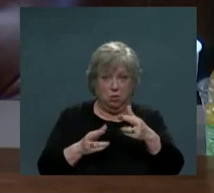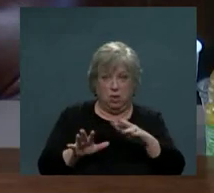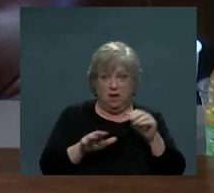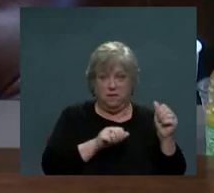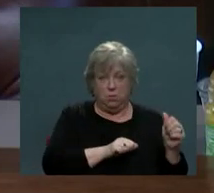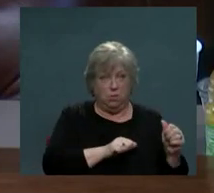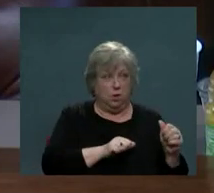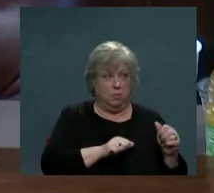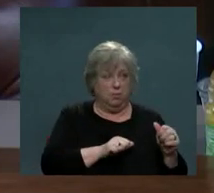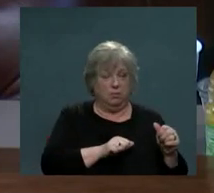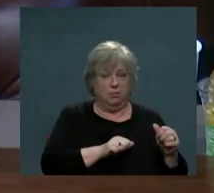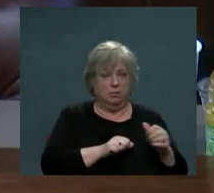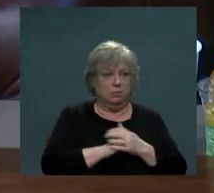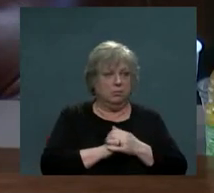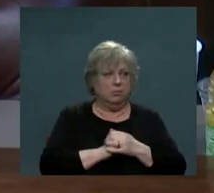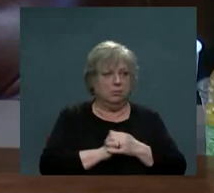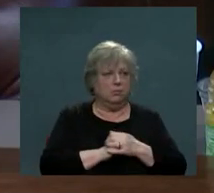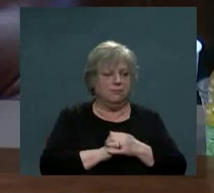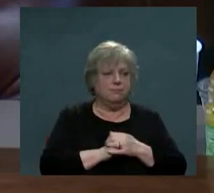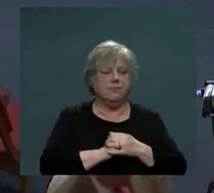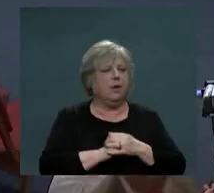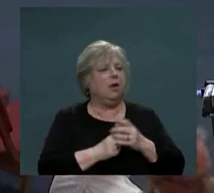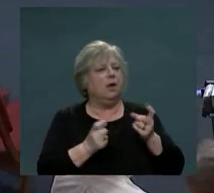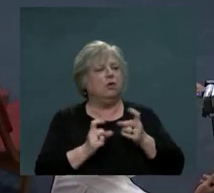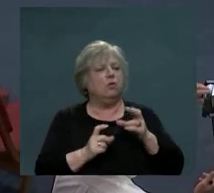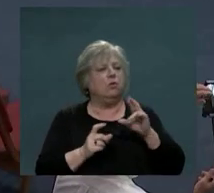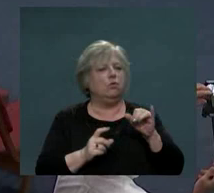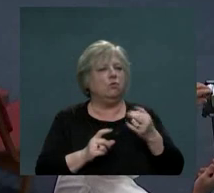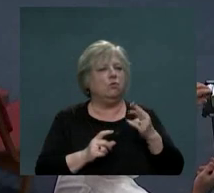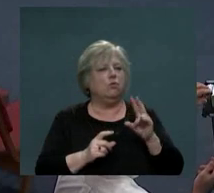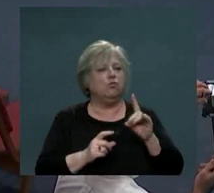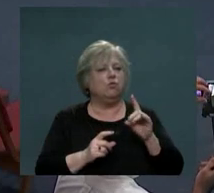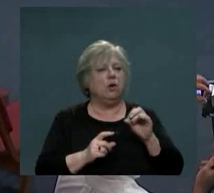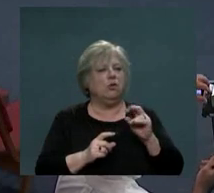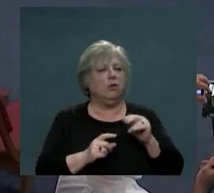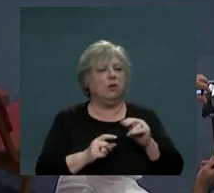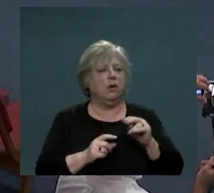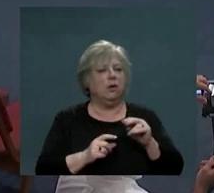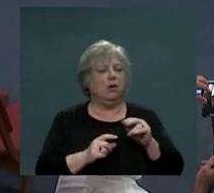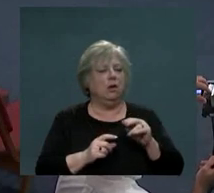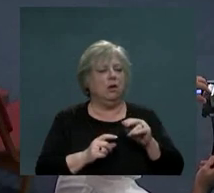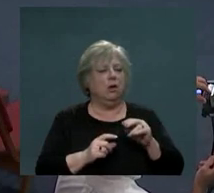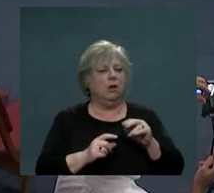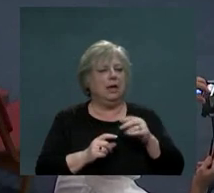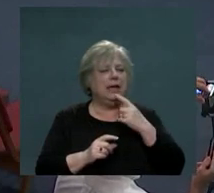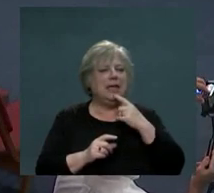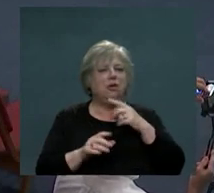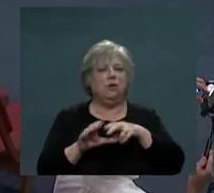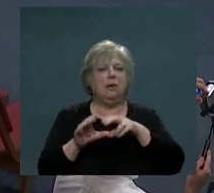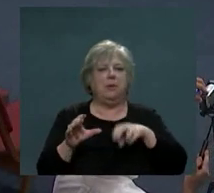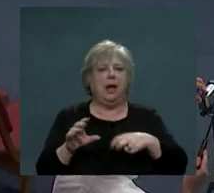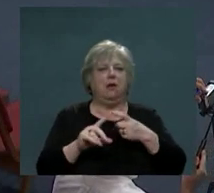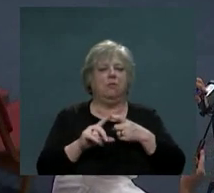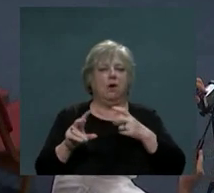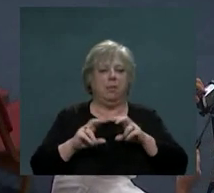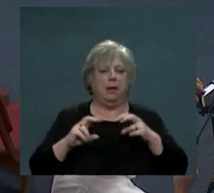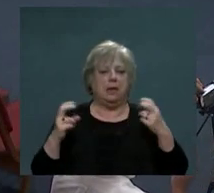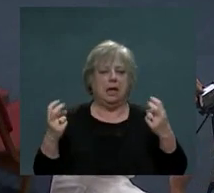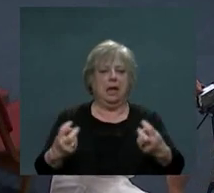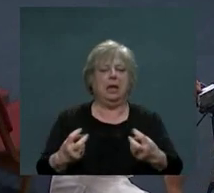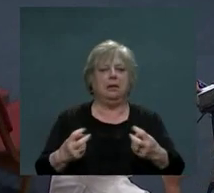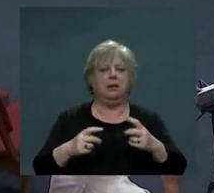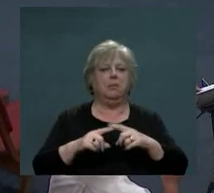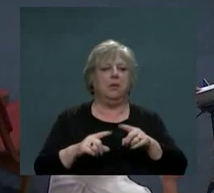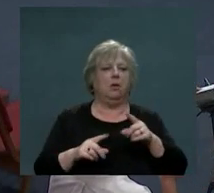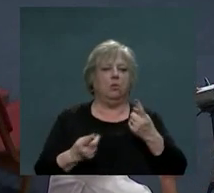room for appearances' sake? Director Richardson, the ordinance actually says you step down from the dais, but what has